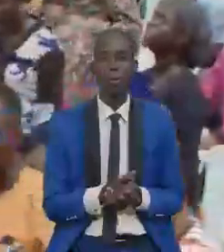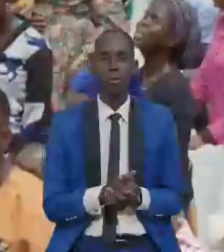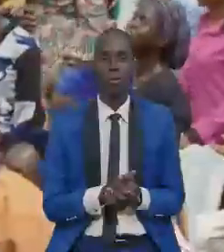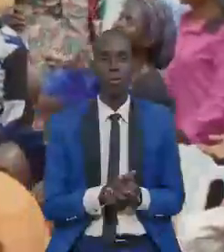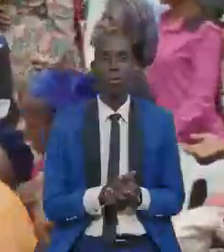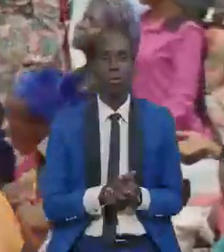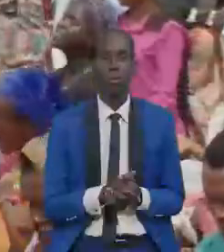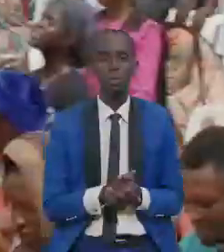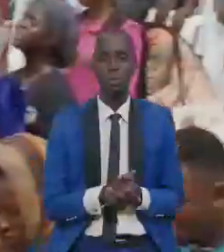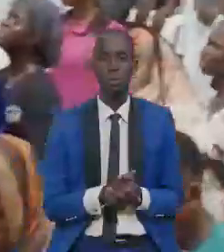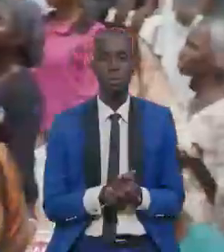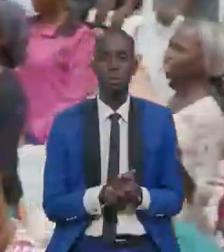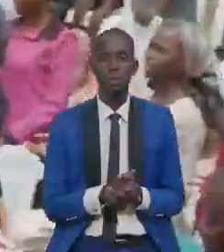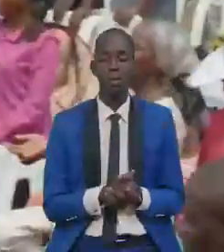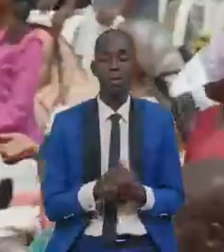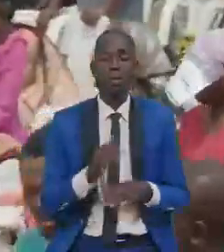Don't be tired.